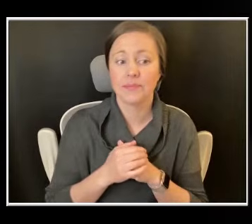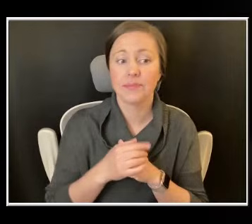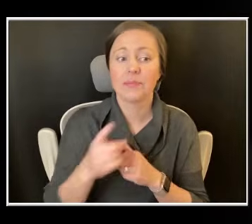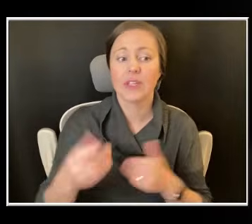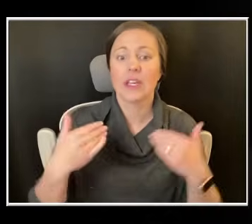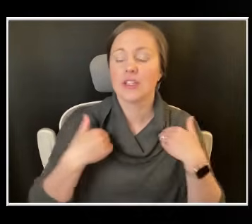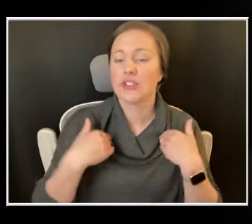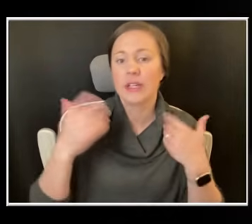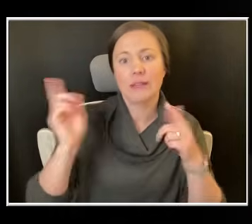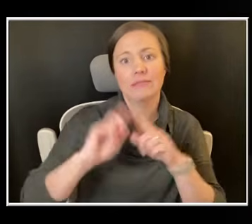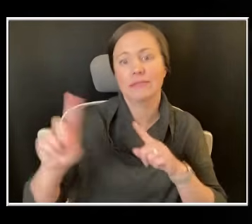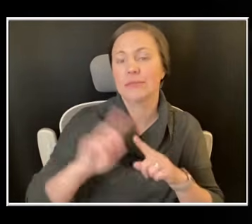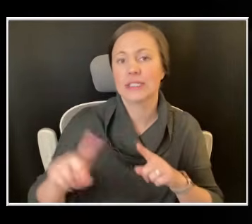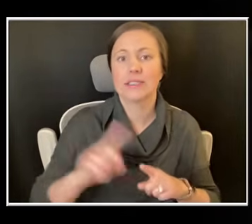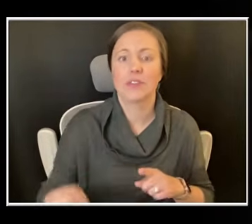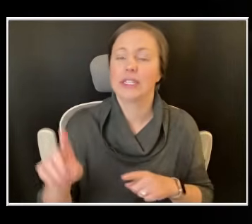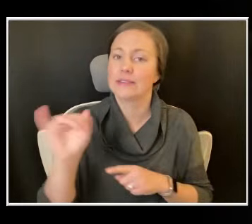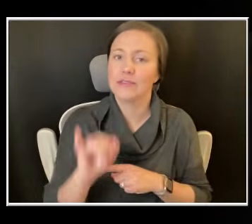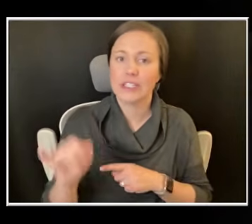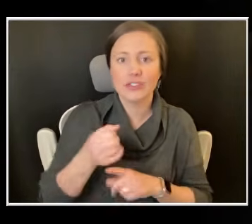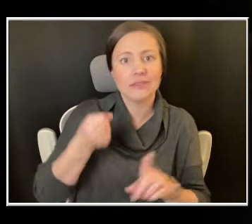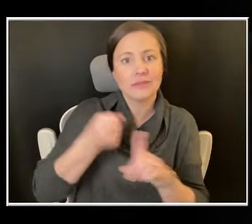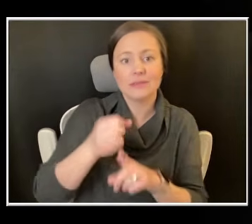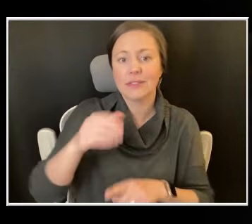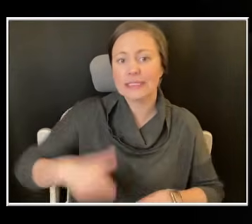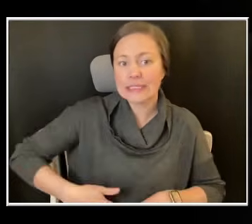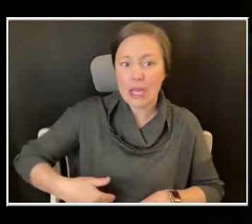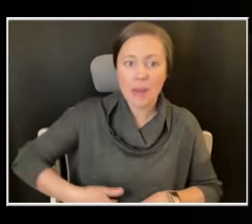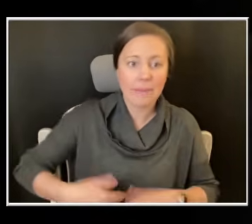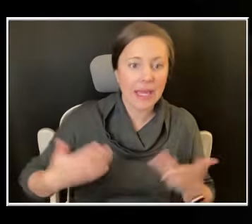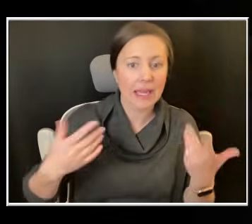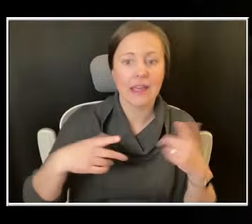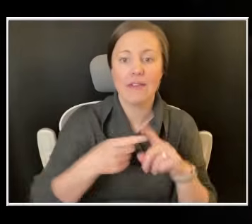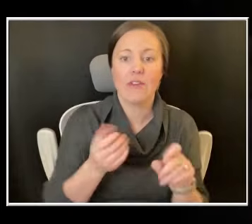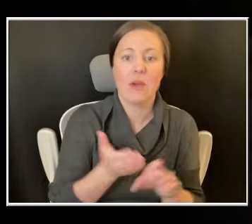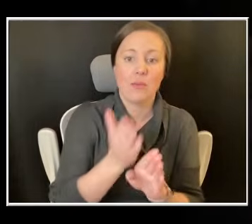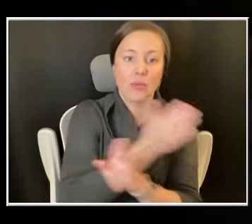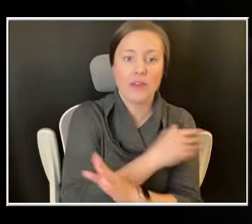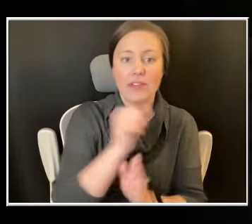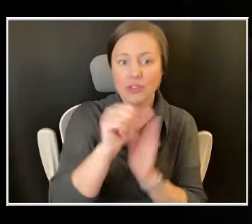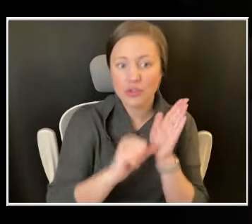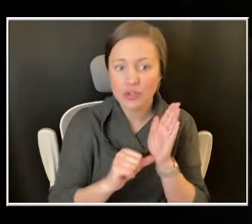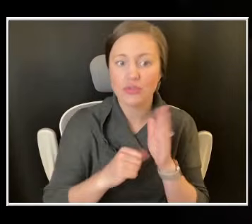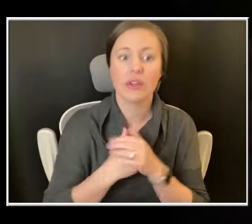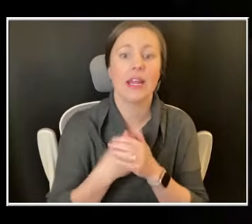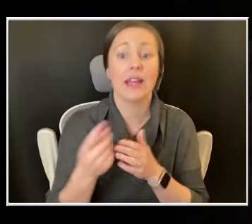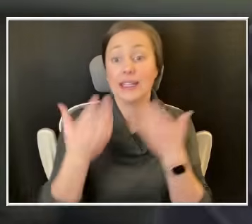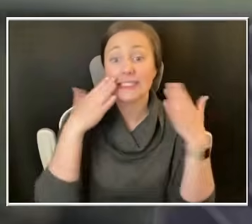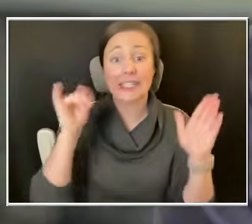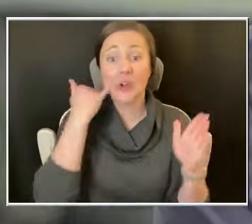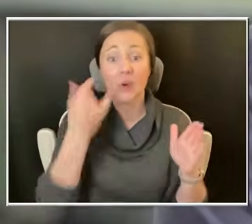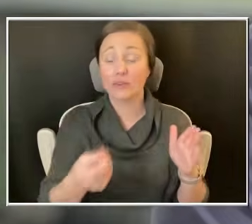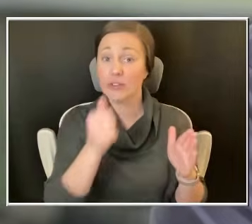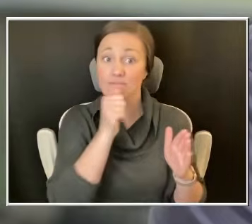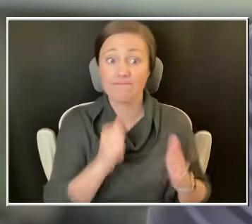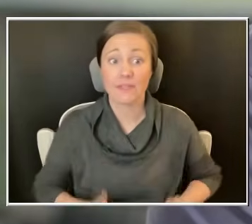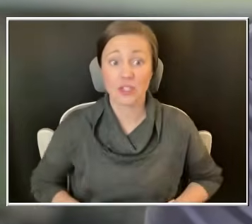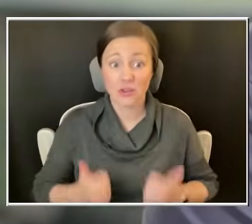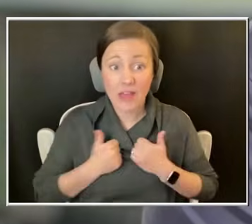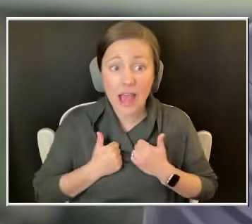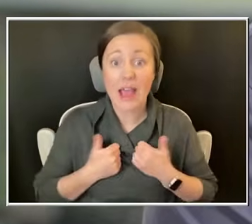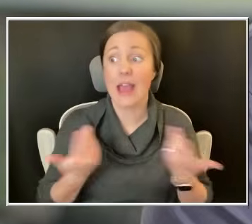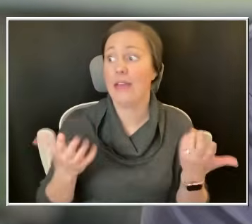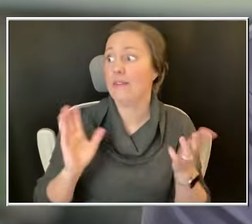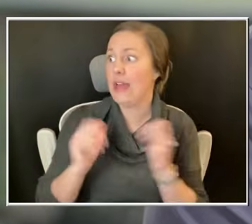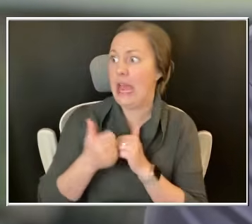her stomach from the previous surgery, and didn't know if she would live through that or how bad that infection